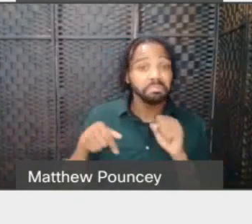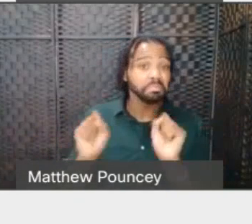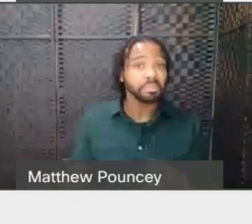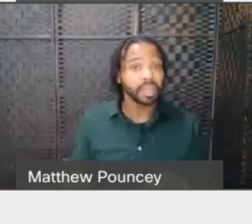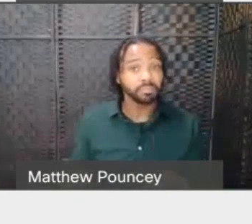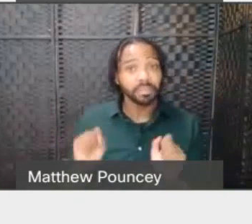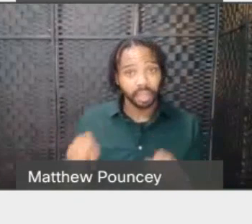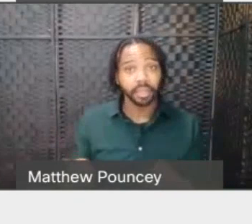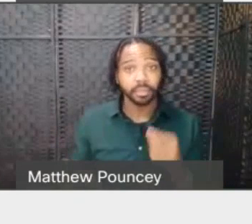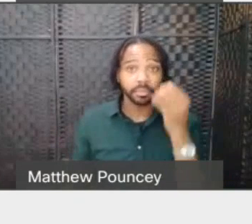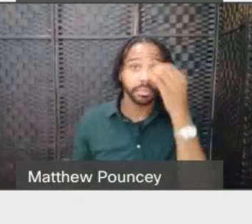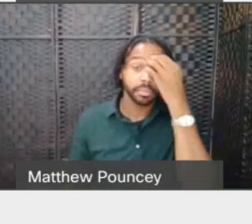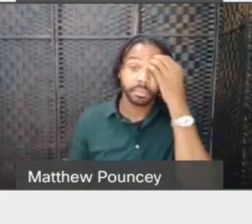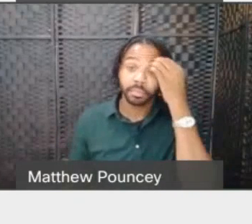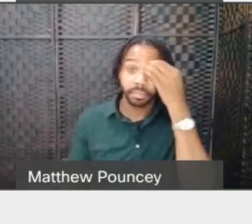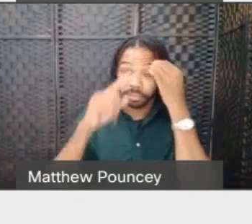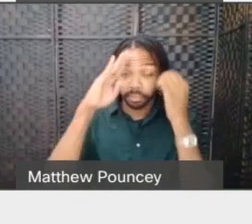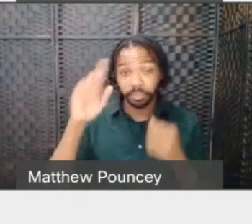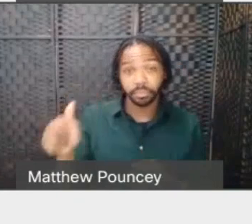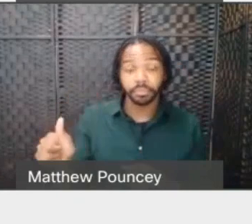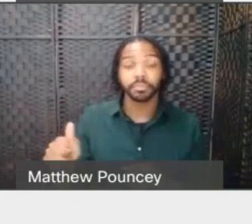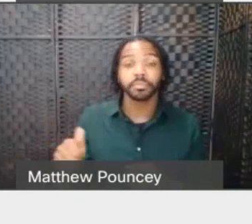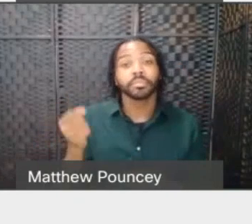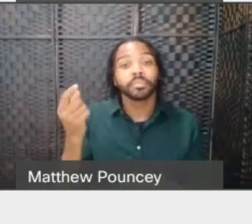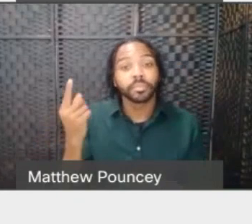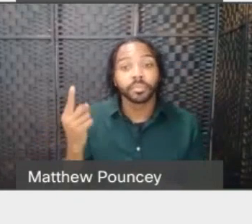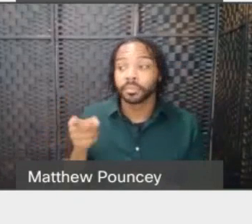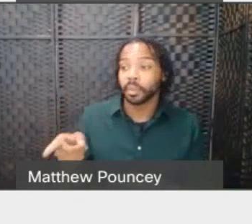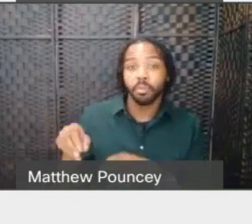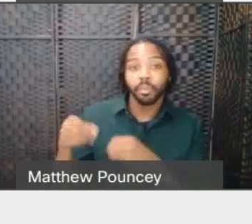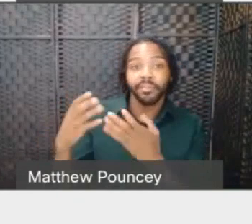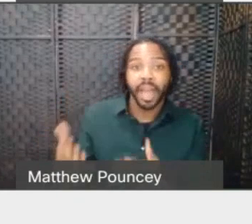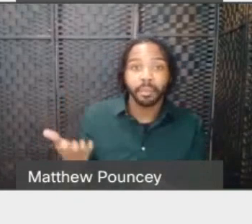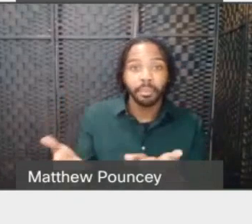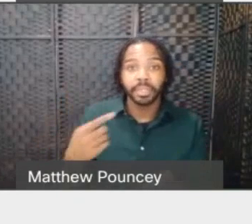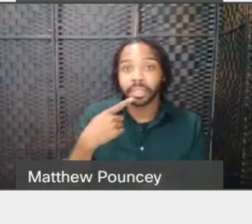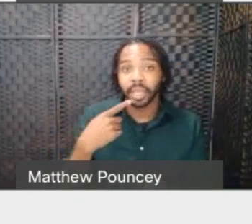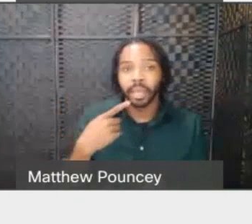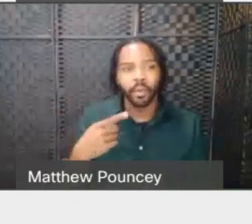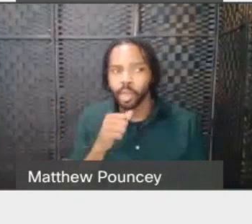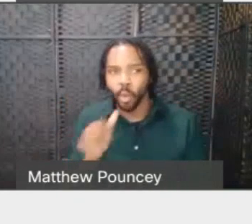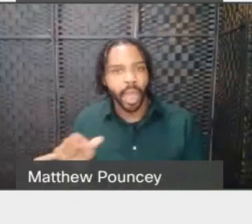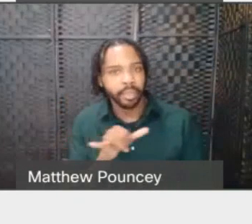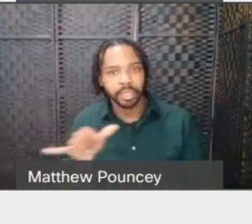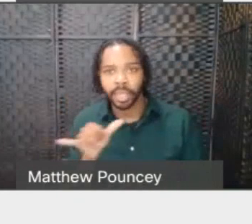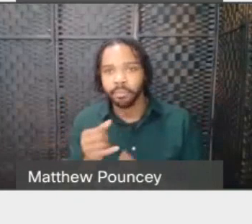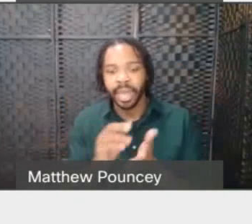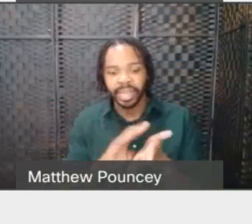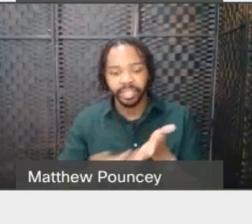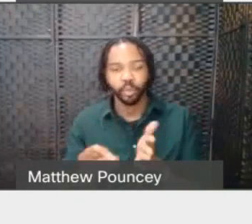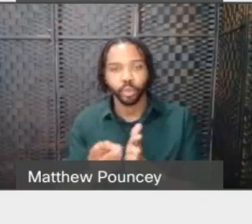the regulations. A provider may say, we don't have the same exemption review,